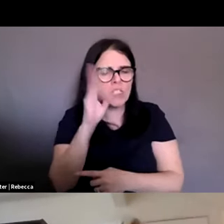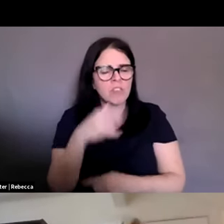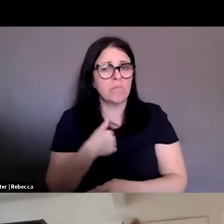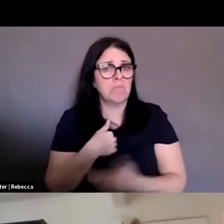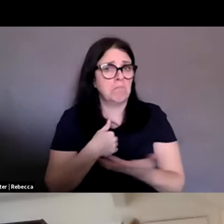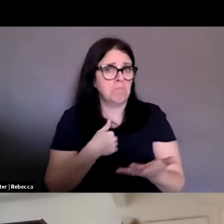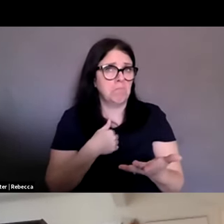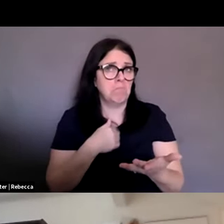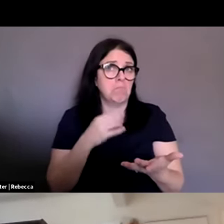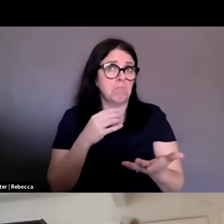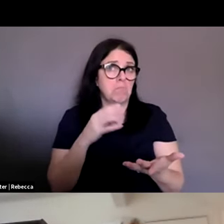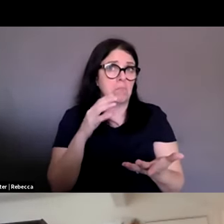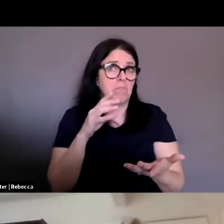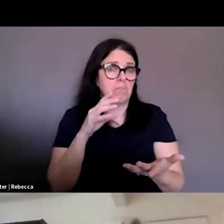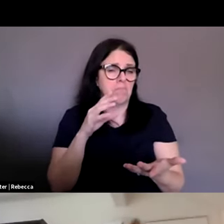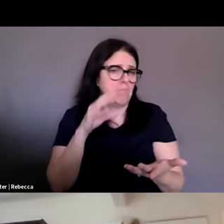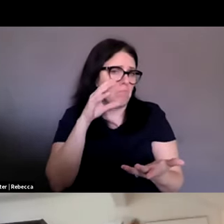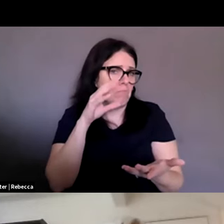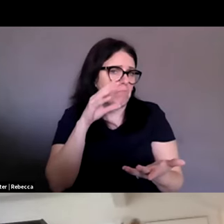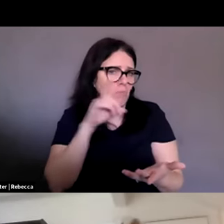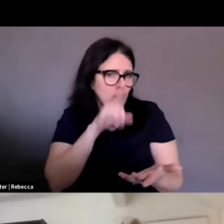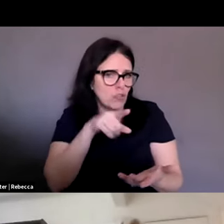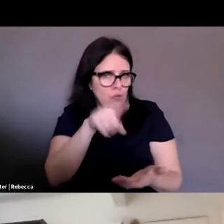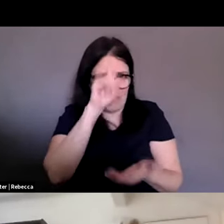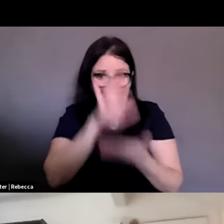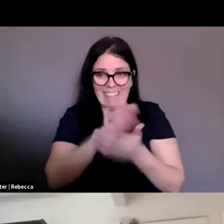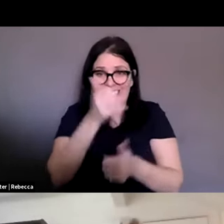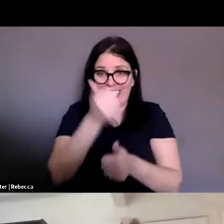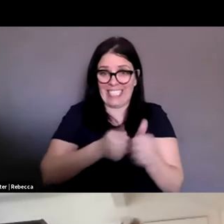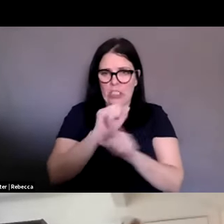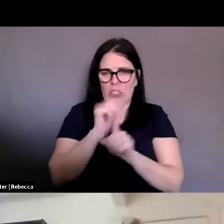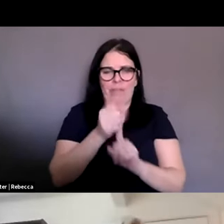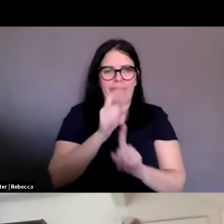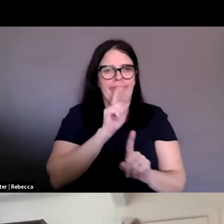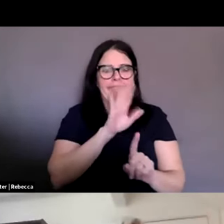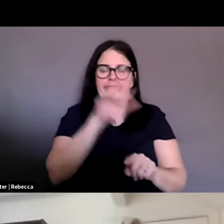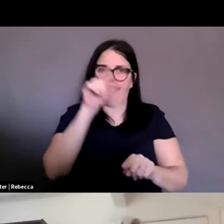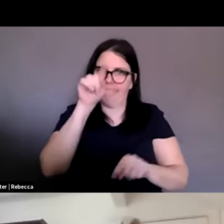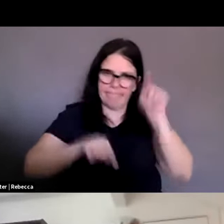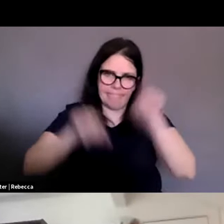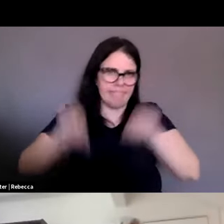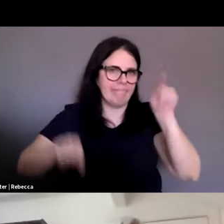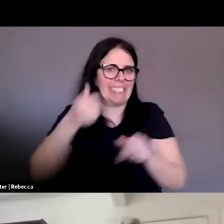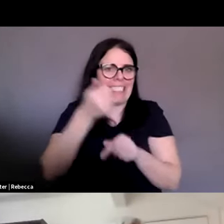unique. I'm sure every judge and lawyer tells me each case is unique. And